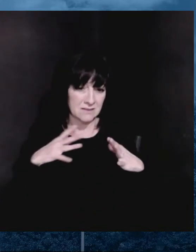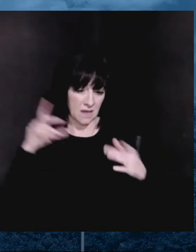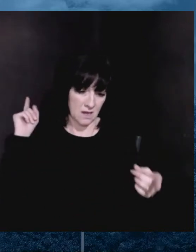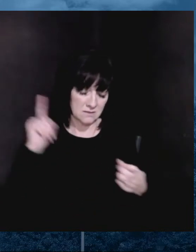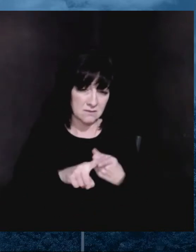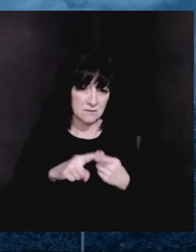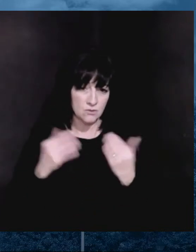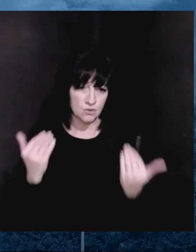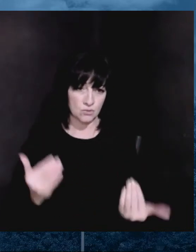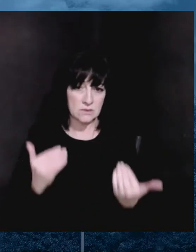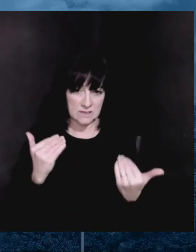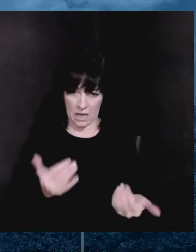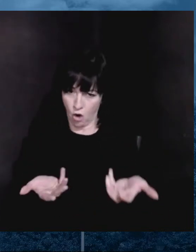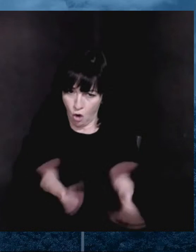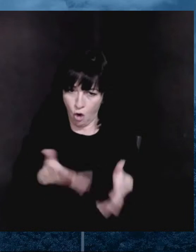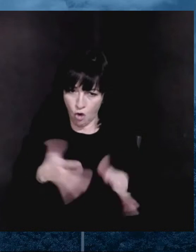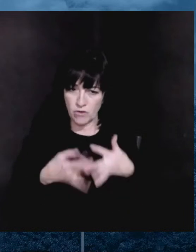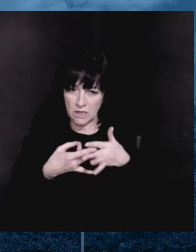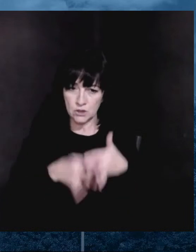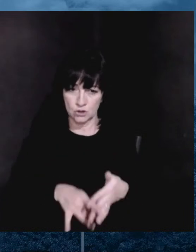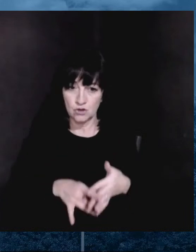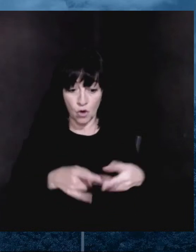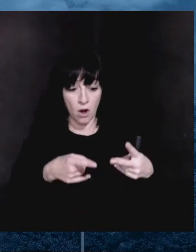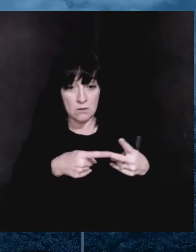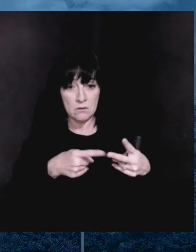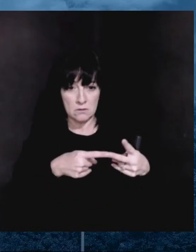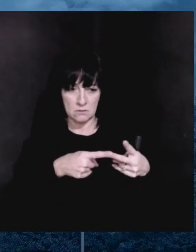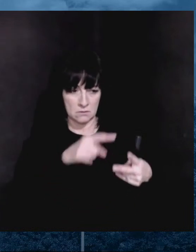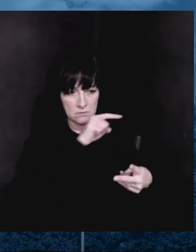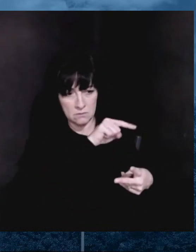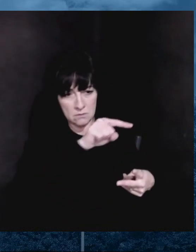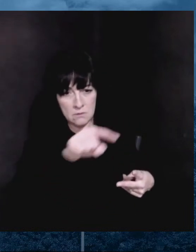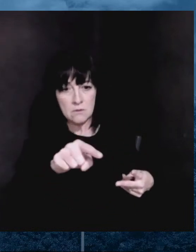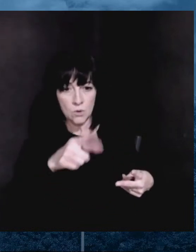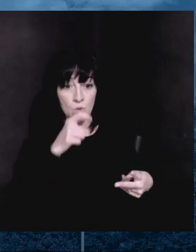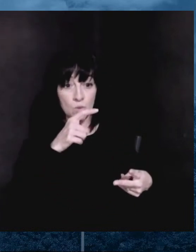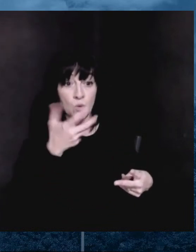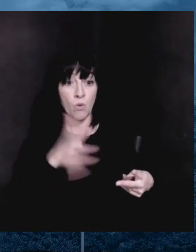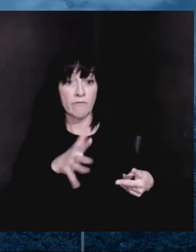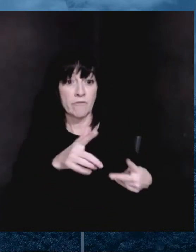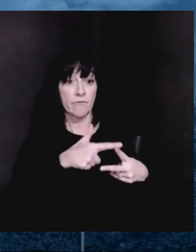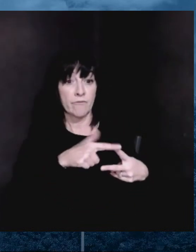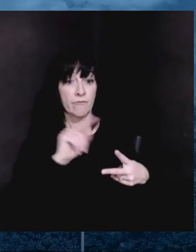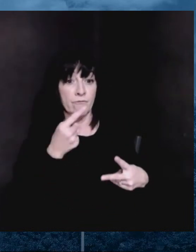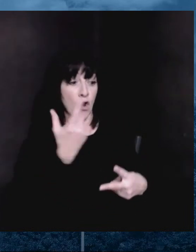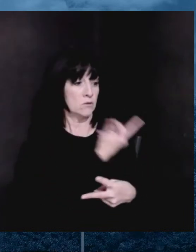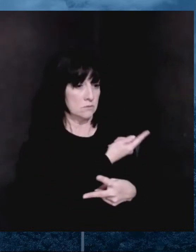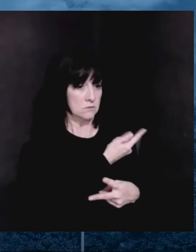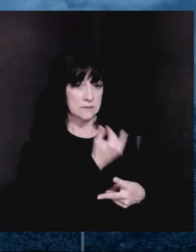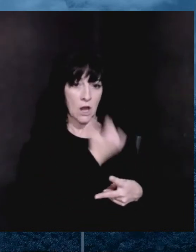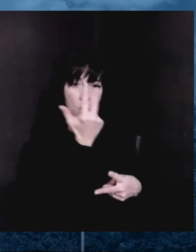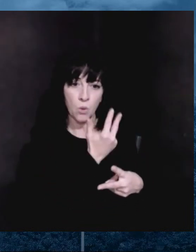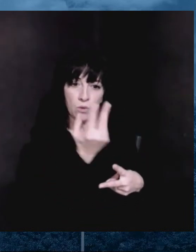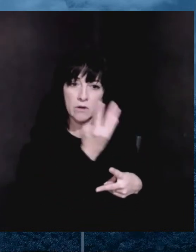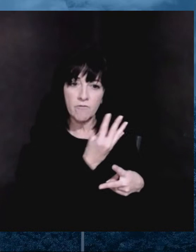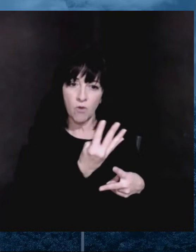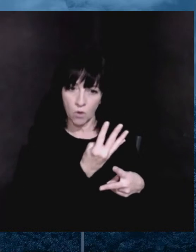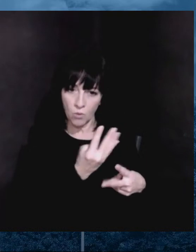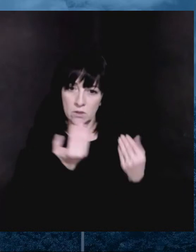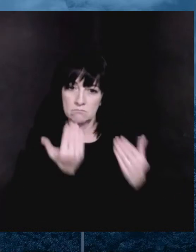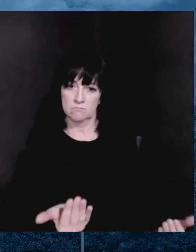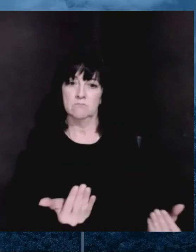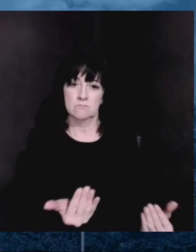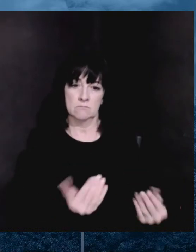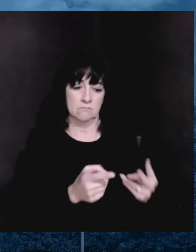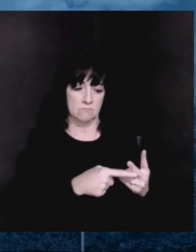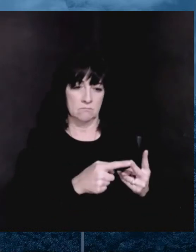started some of the second doses. Just this morning, we had a call with all the hospital systems in the state. I guess the best way to summarize is